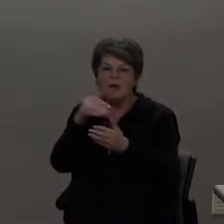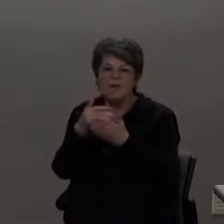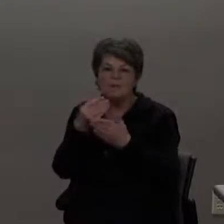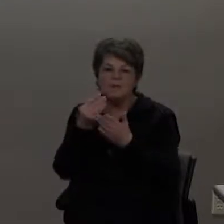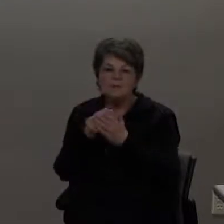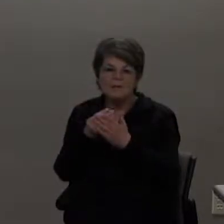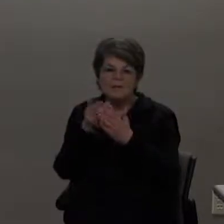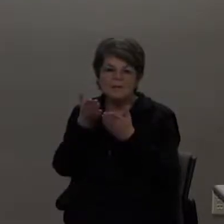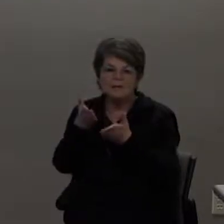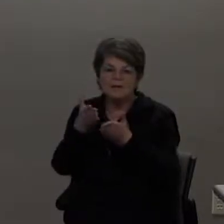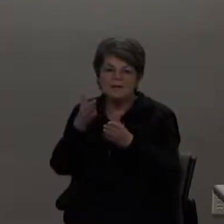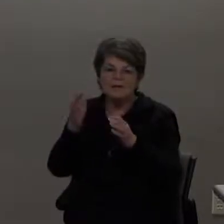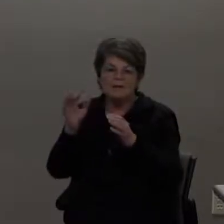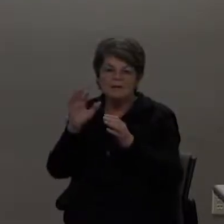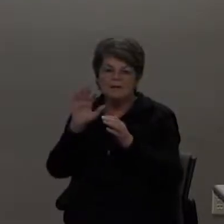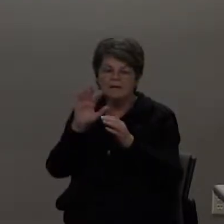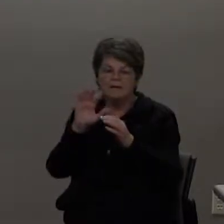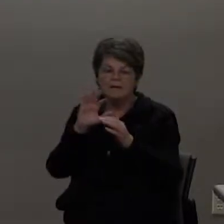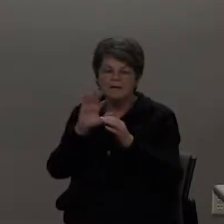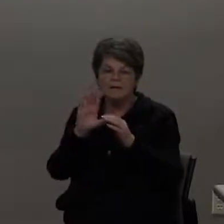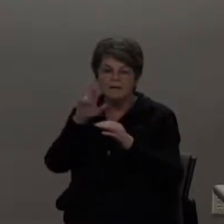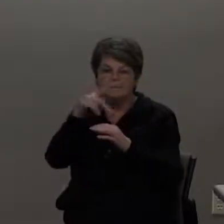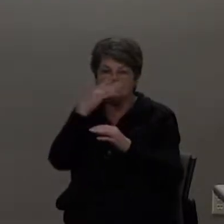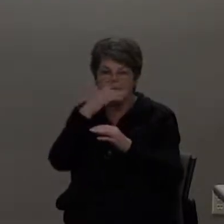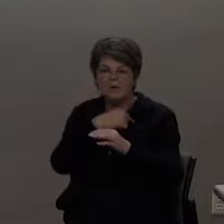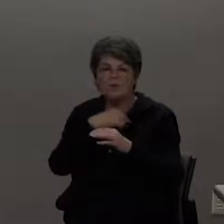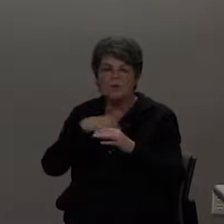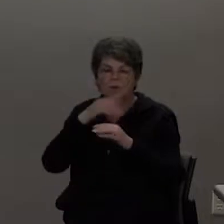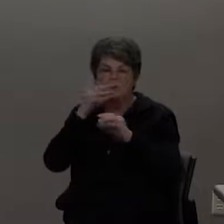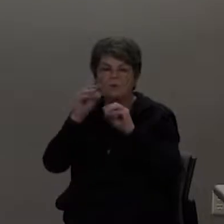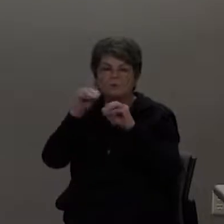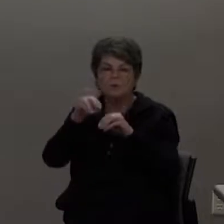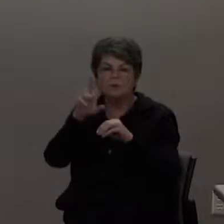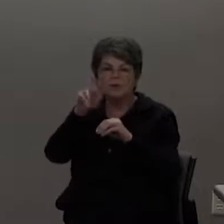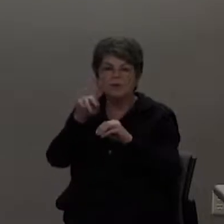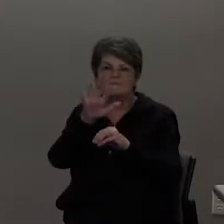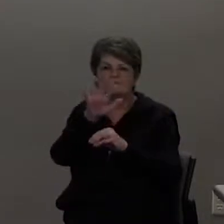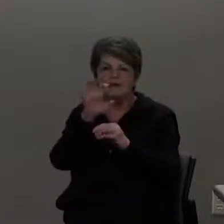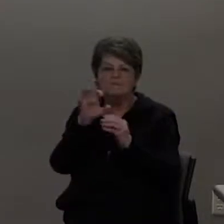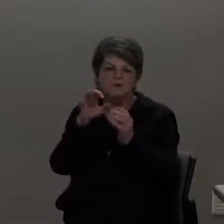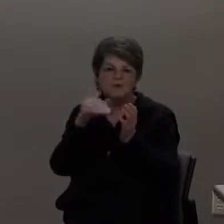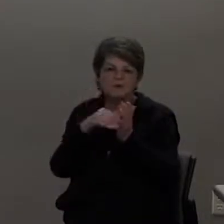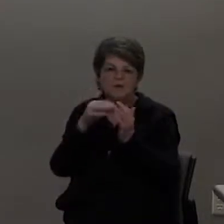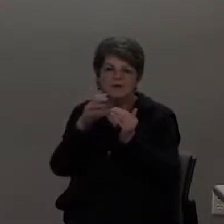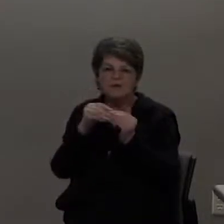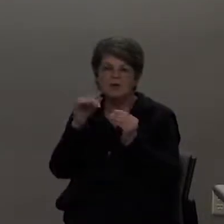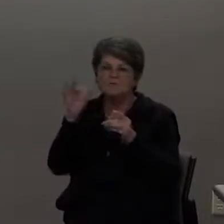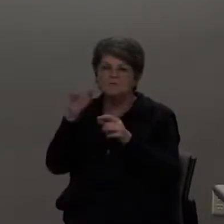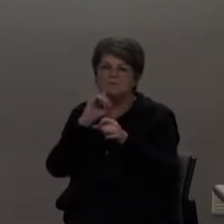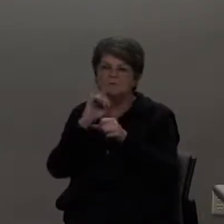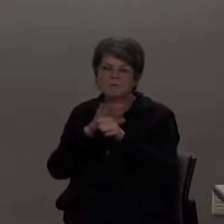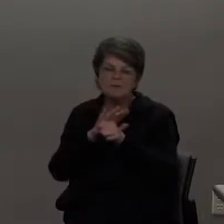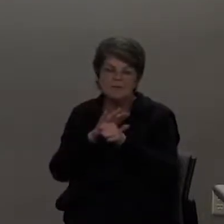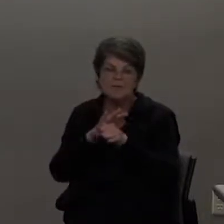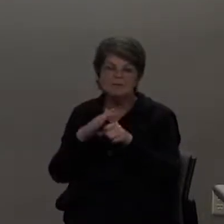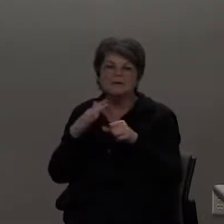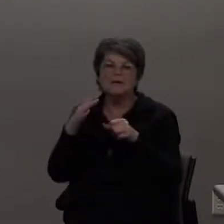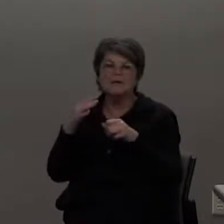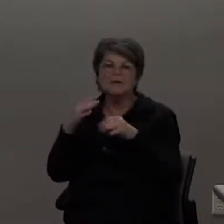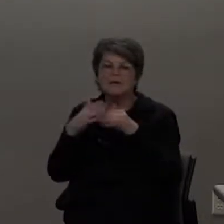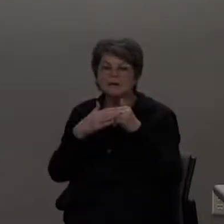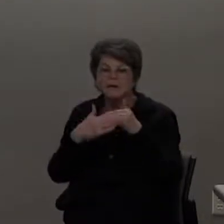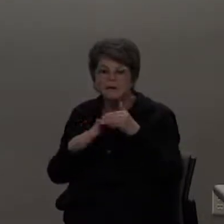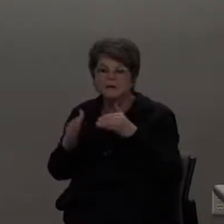let's put performance measures. We'll put up the $500,000 if you commit to being with us for 10 years. For every year less than that, you give us